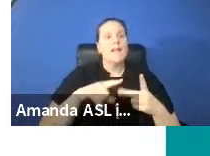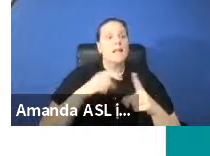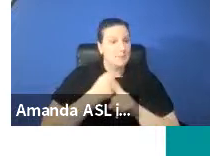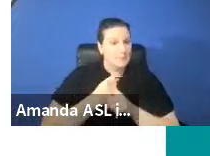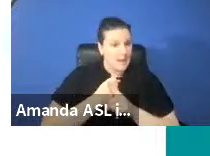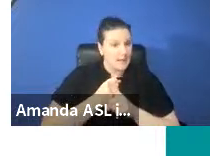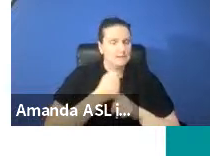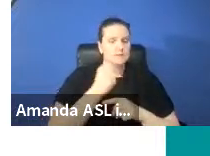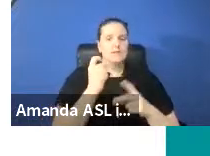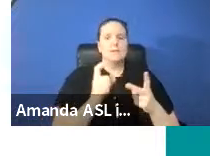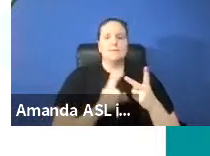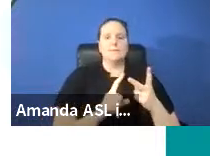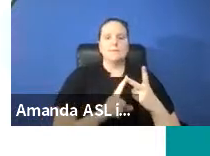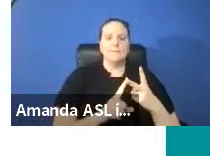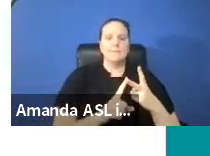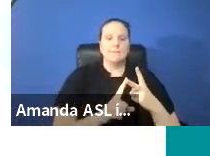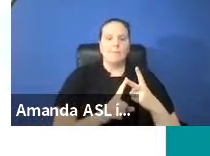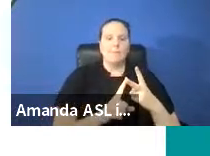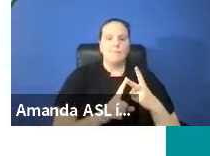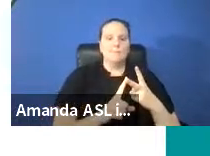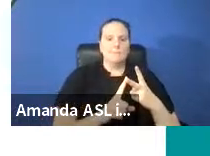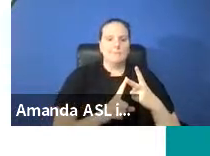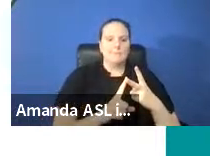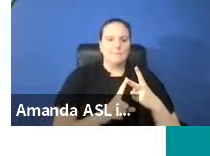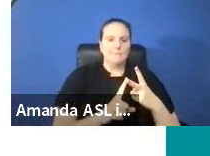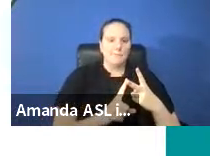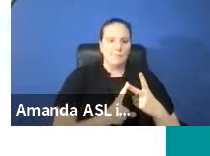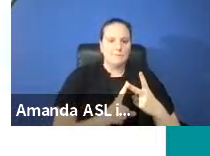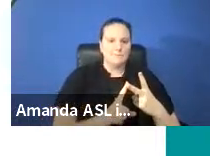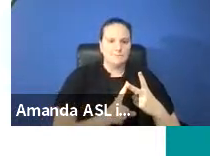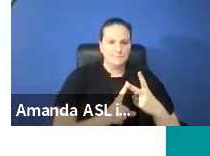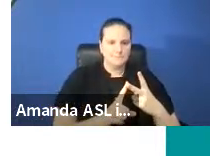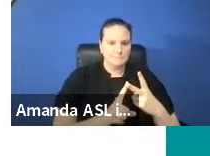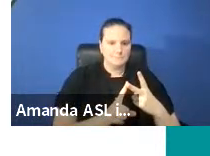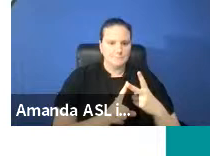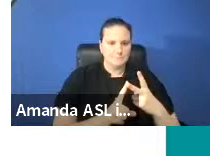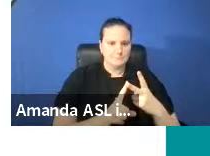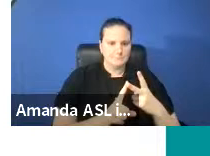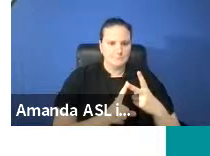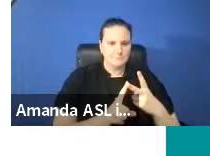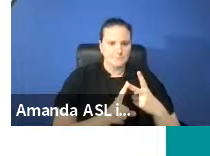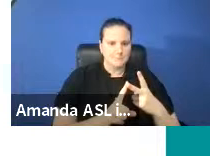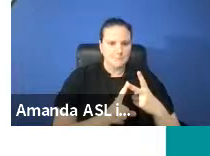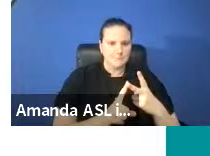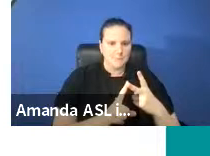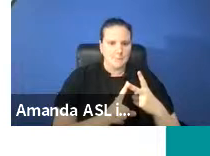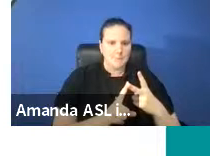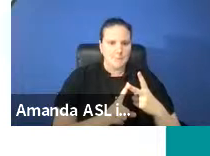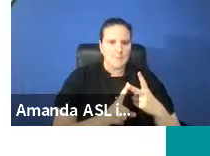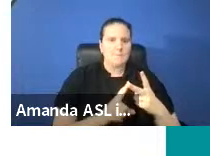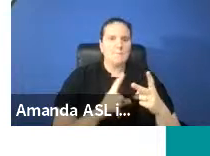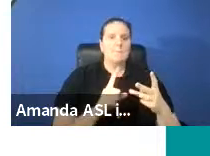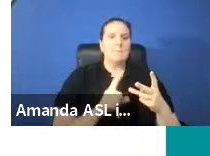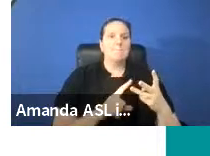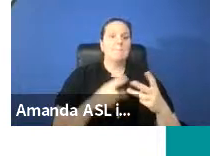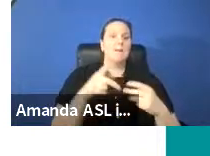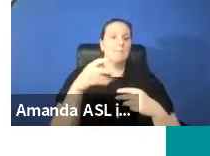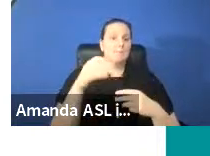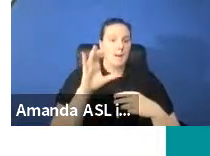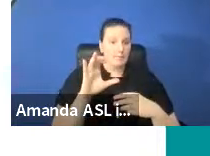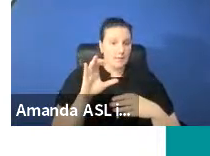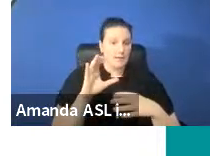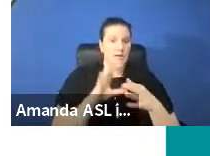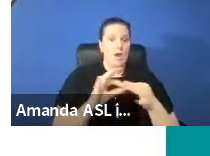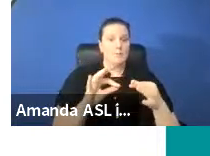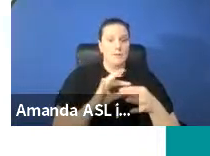impacts and benefit, right? Public comment and wrap up. So we have a full agenda